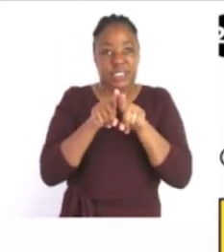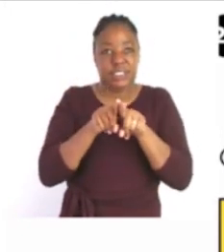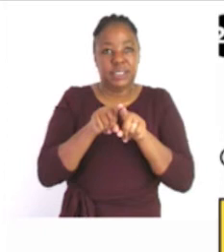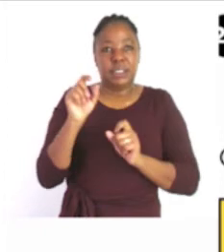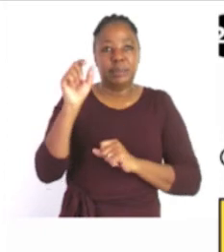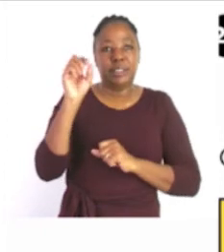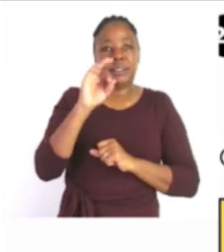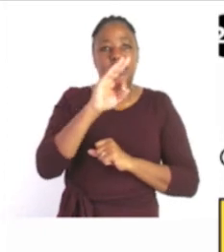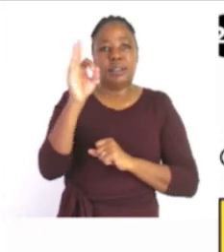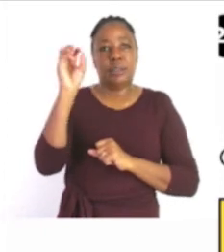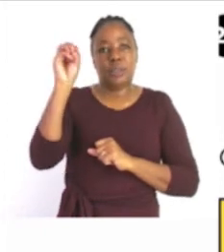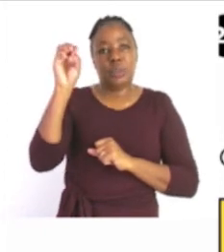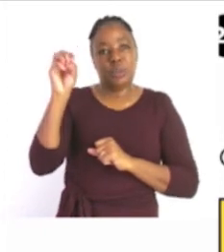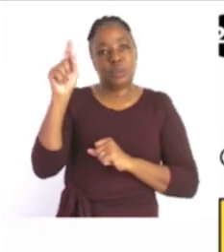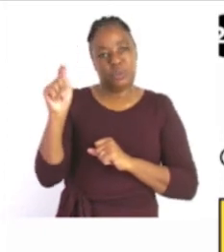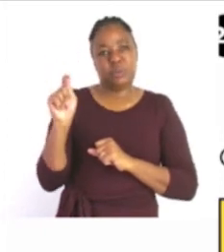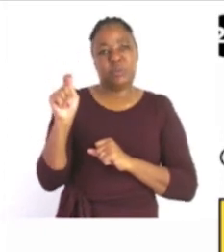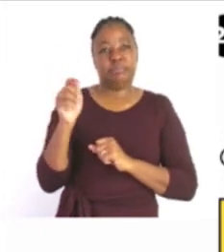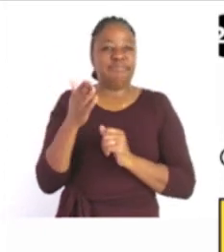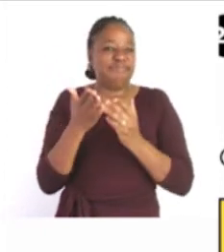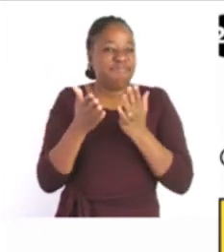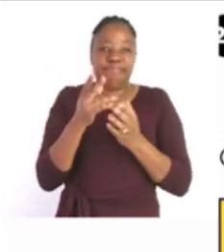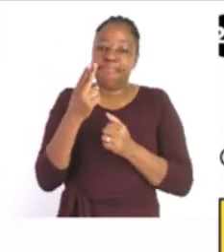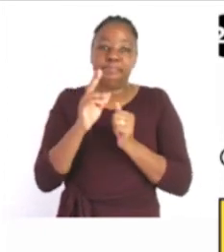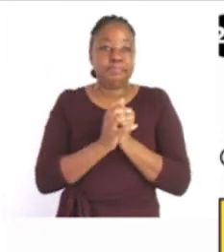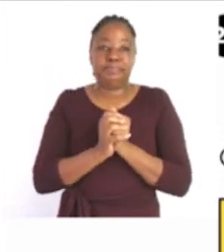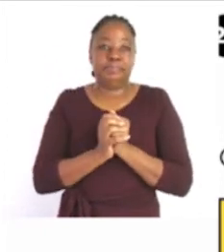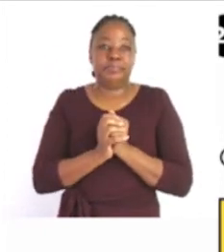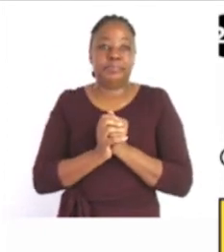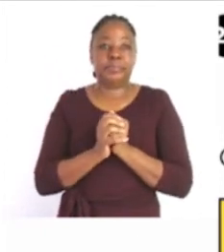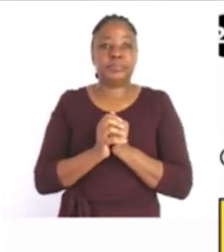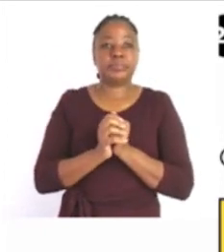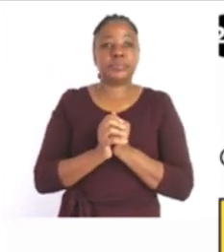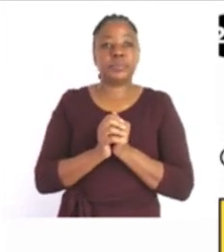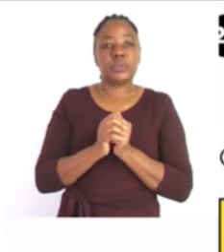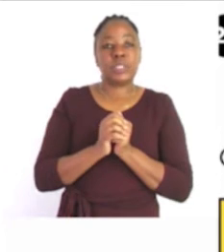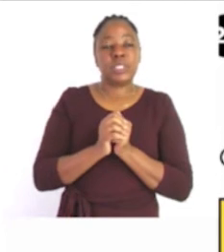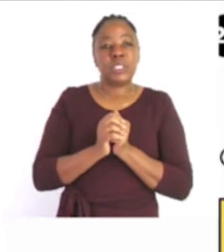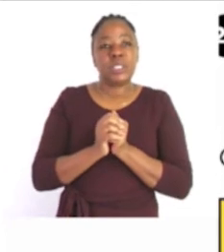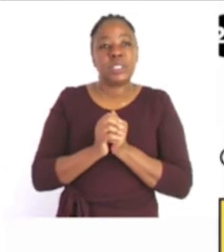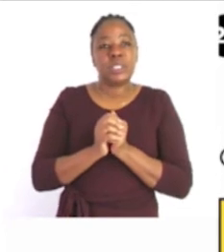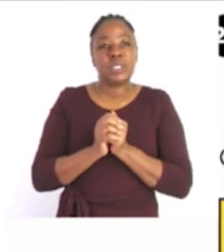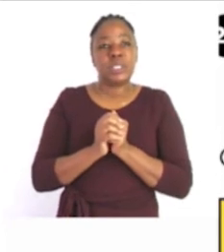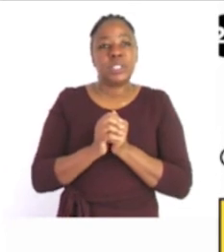behind? No, not really. Does traded rhyme with